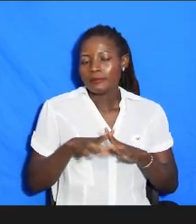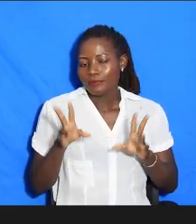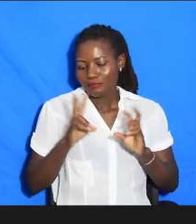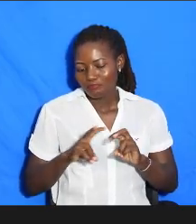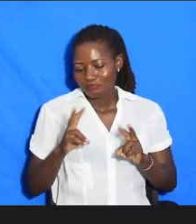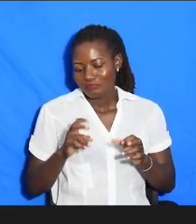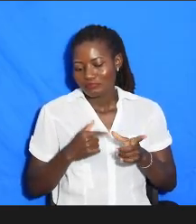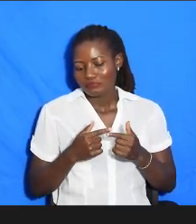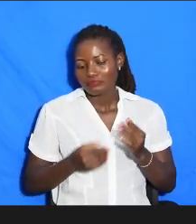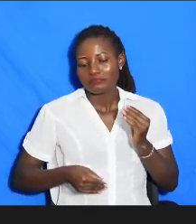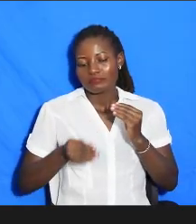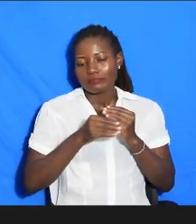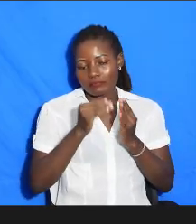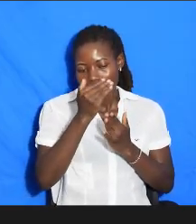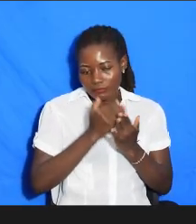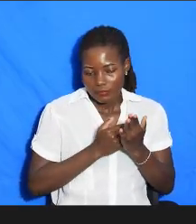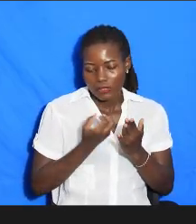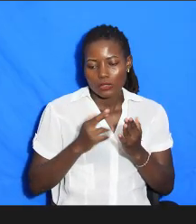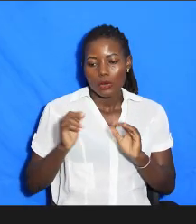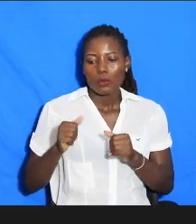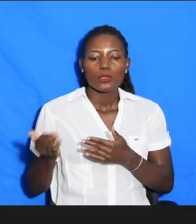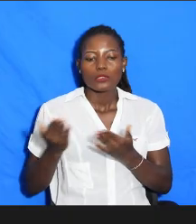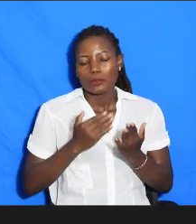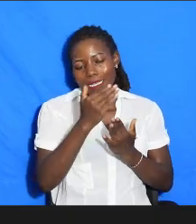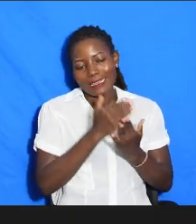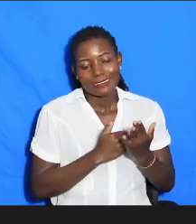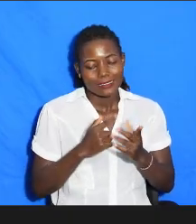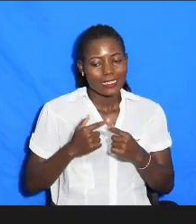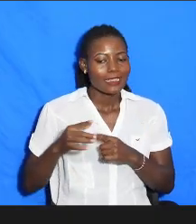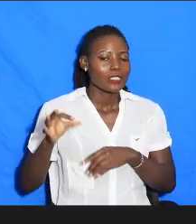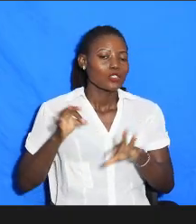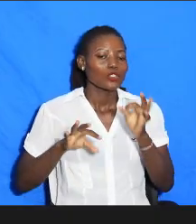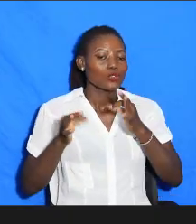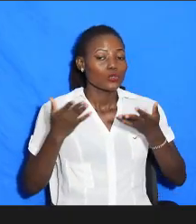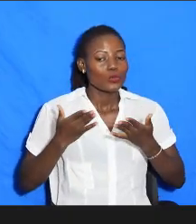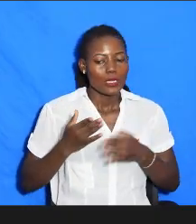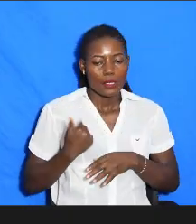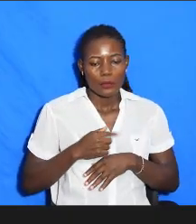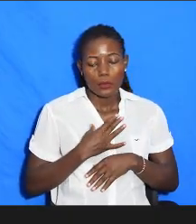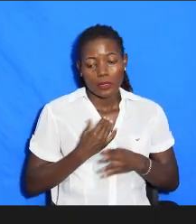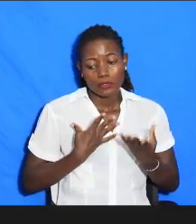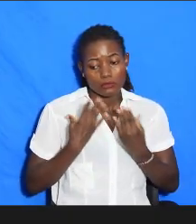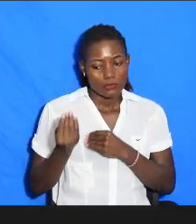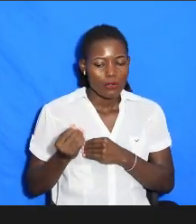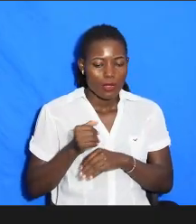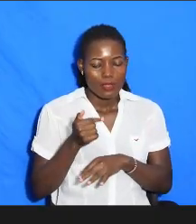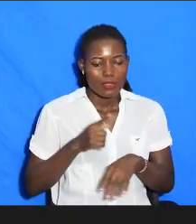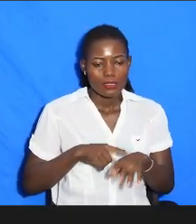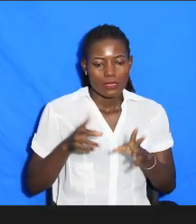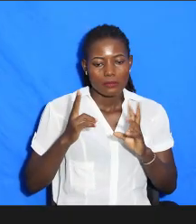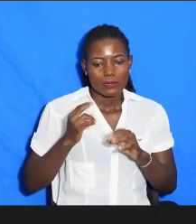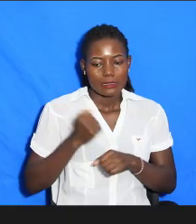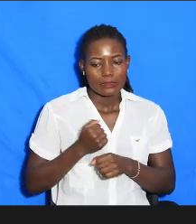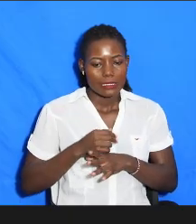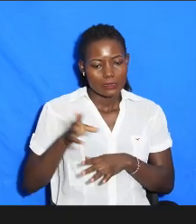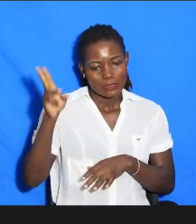add that into our list, or he can bring a whole list and we can choose where we want to go. So sometimes he does the scouting of